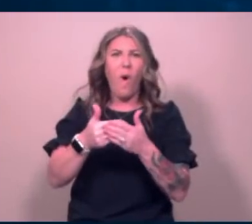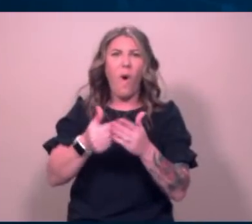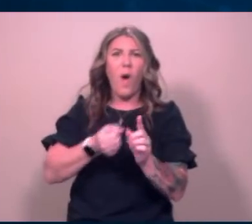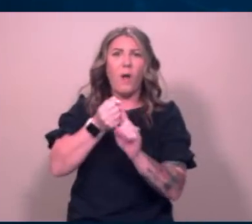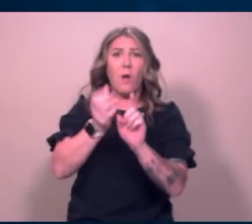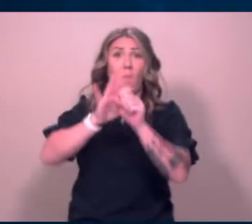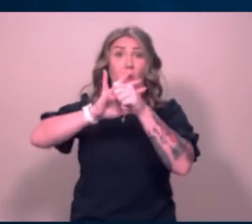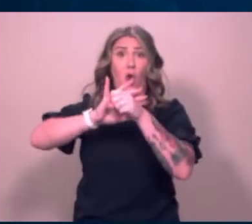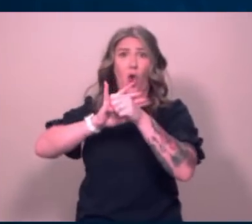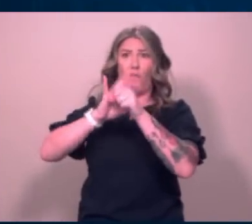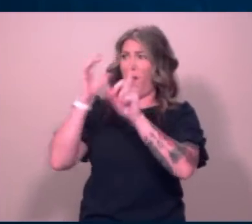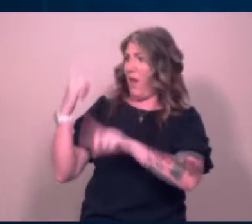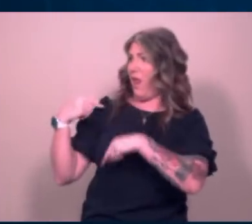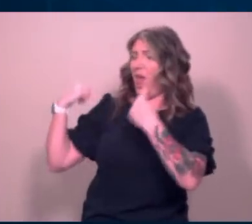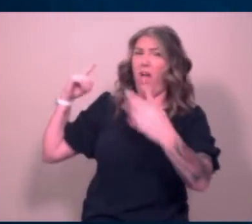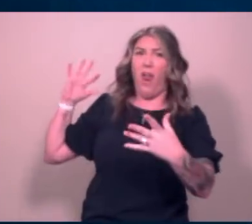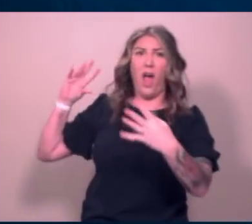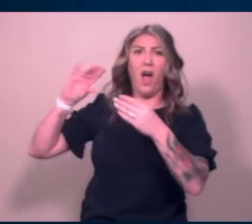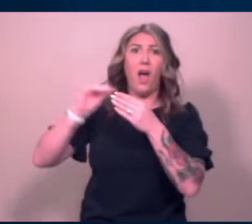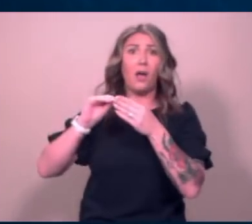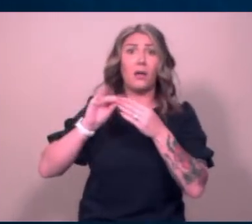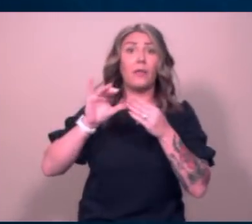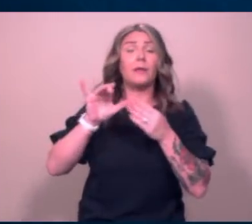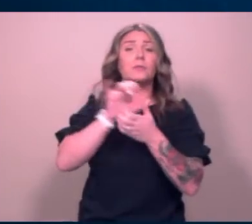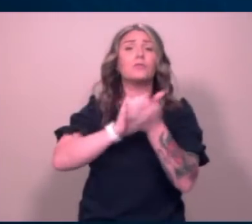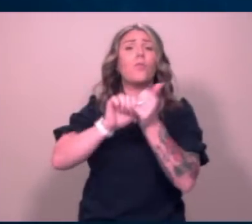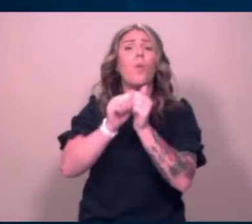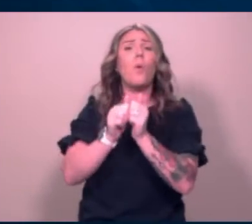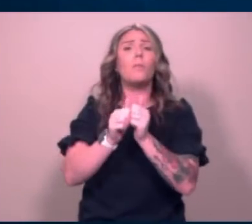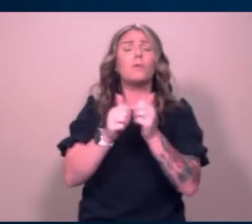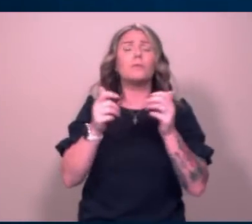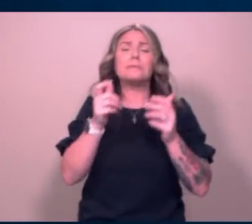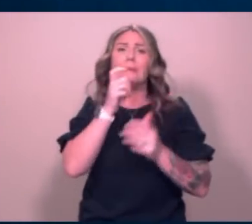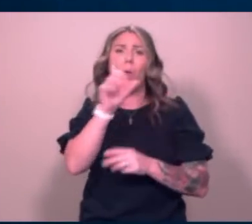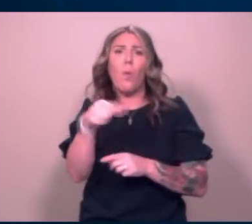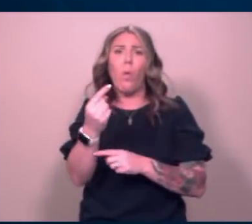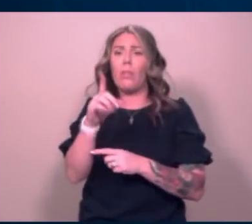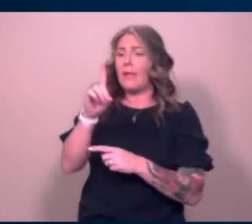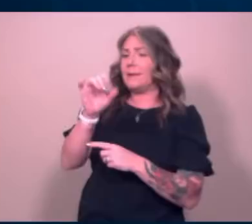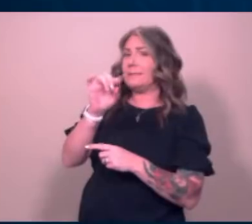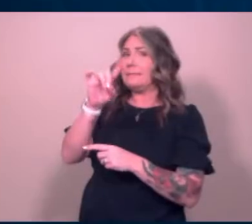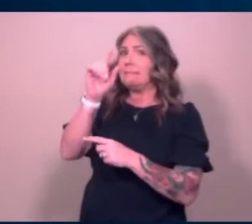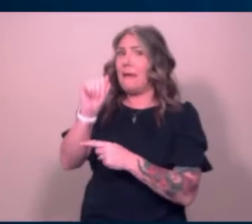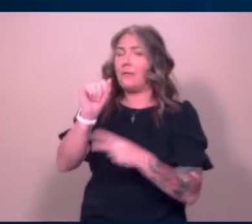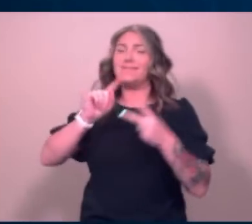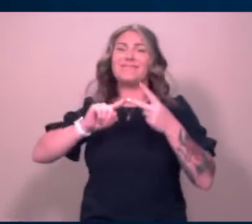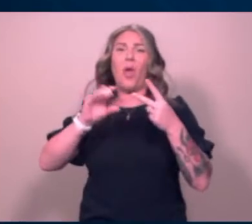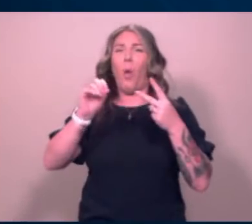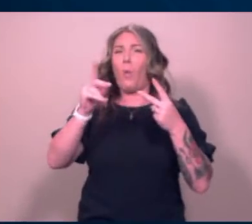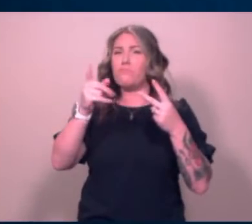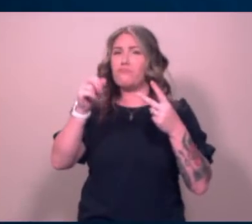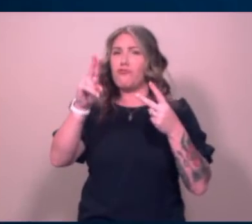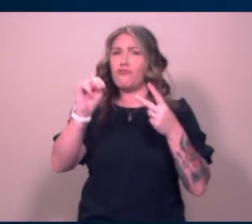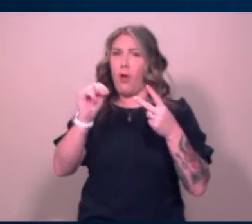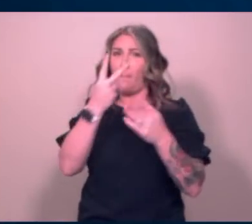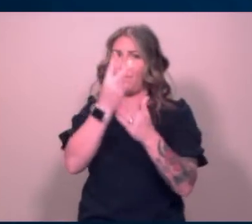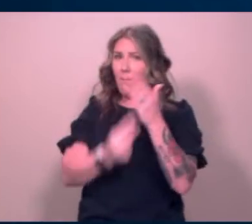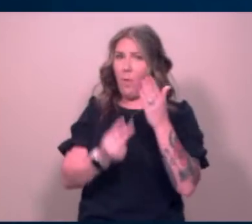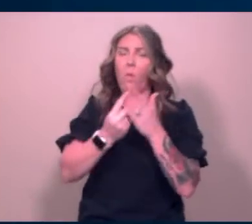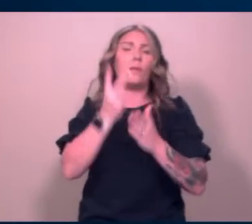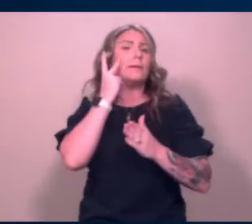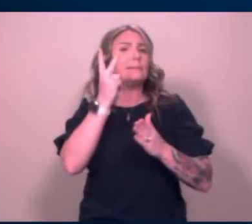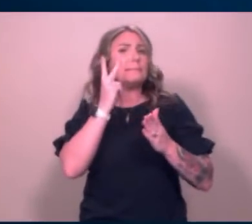this is, remember, a combination of not only the Delta variant, but Omicron. So we're seeing really rapid rises